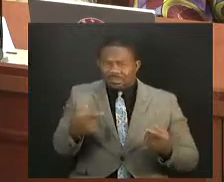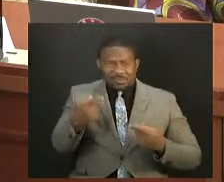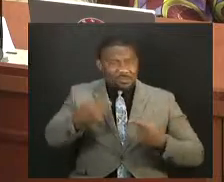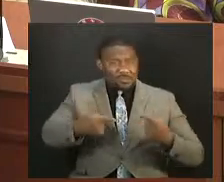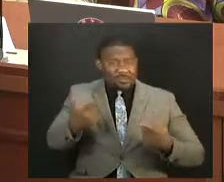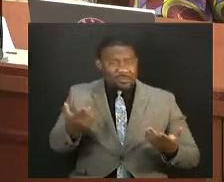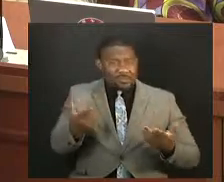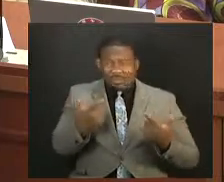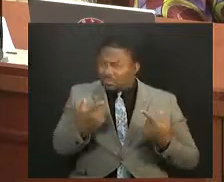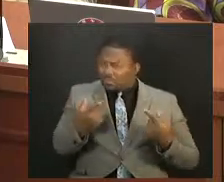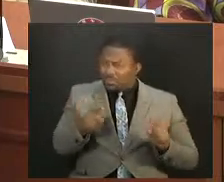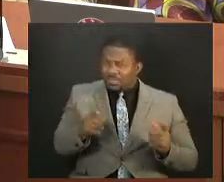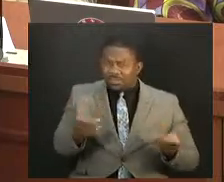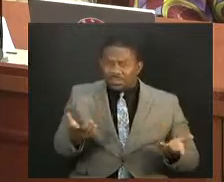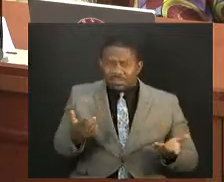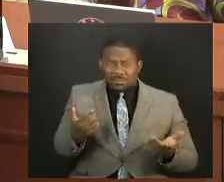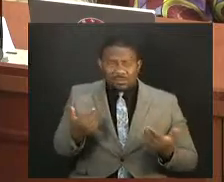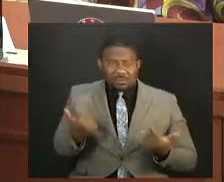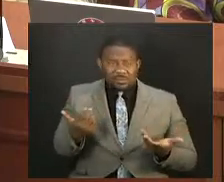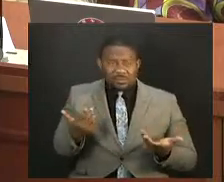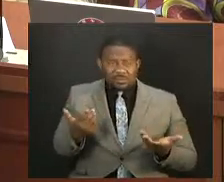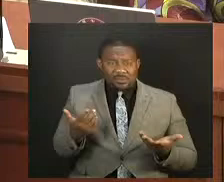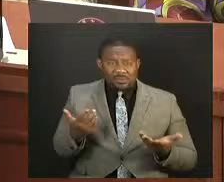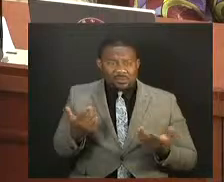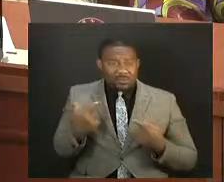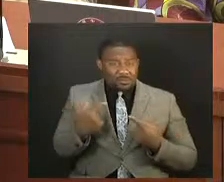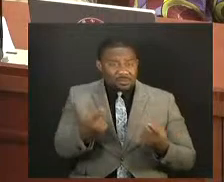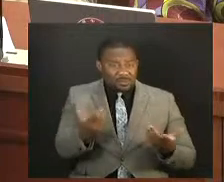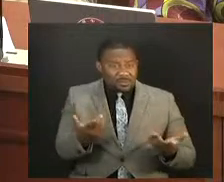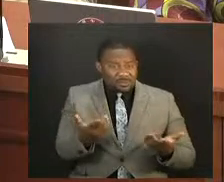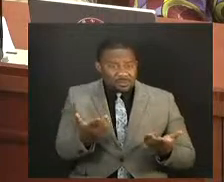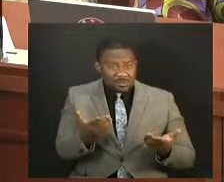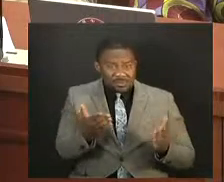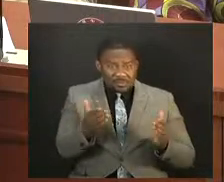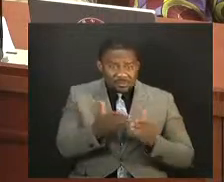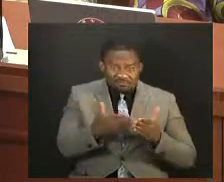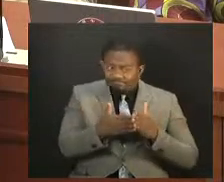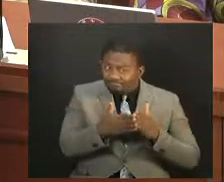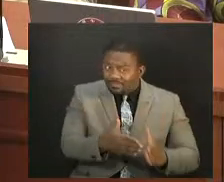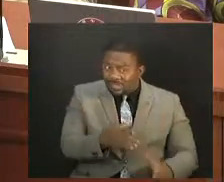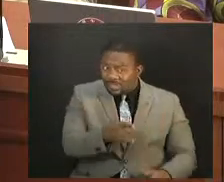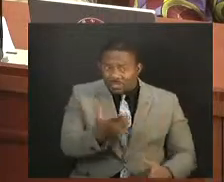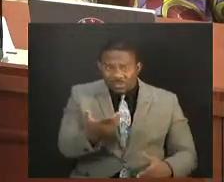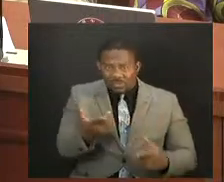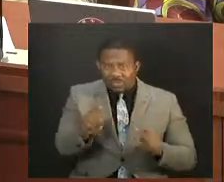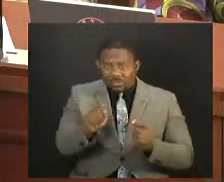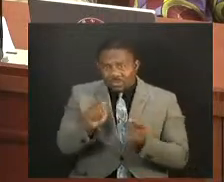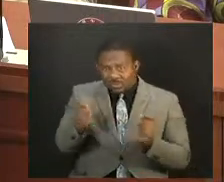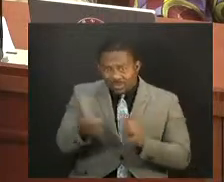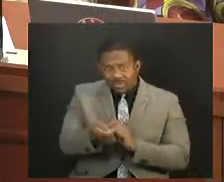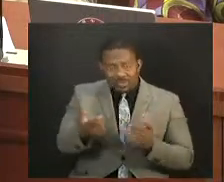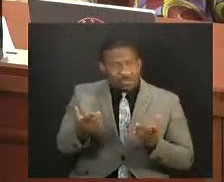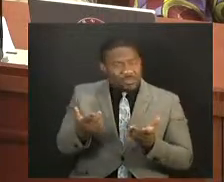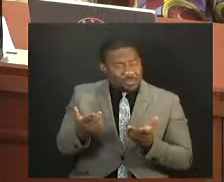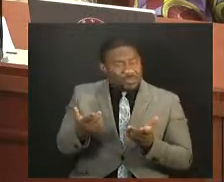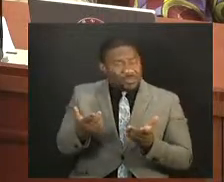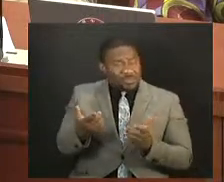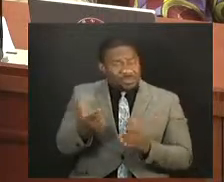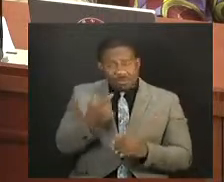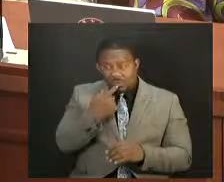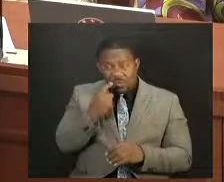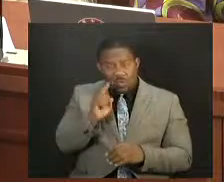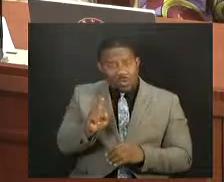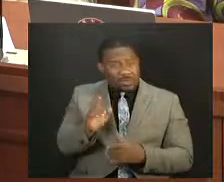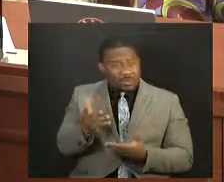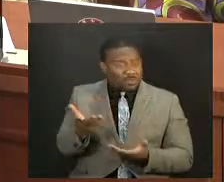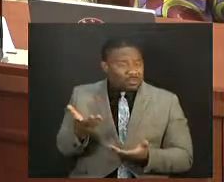When? Since the time you became minority leader, when did you amend the standing orders? When? This is